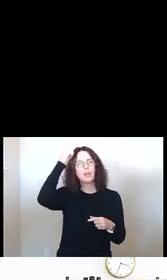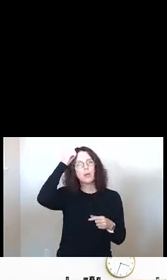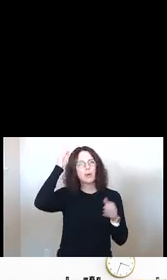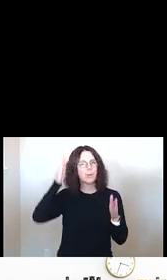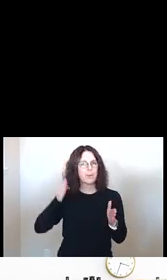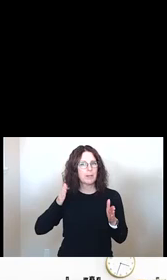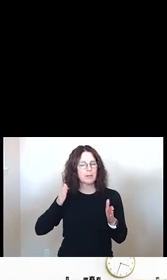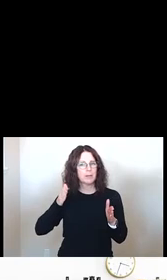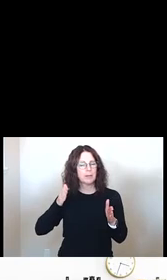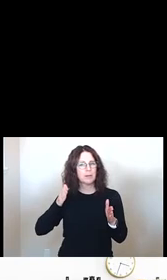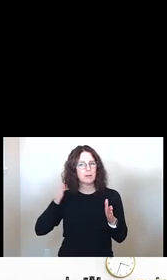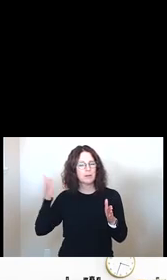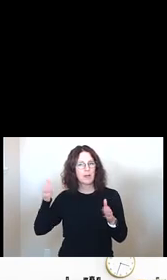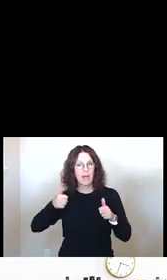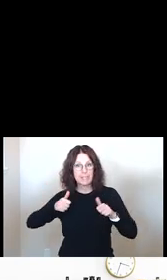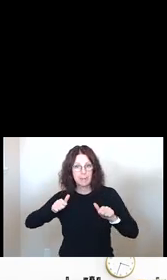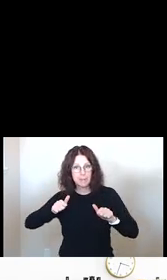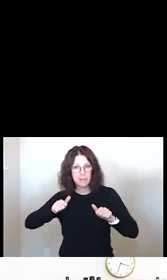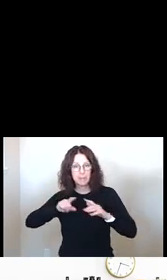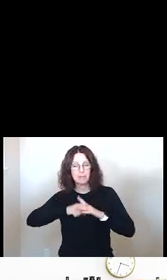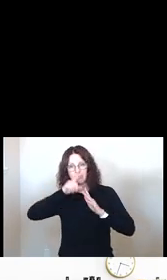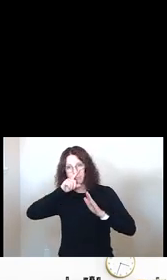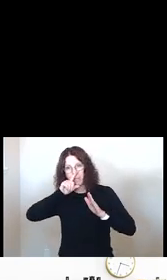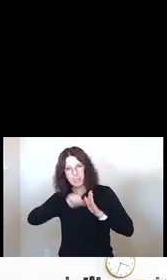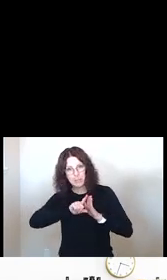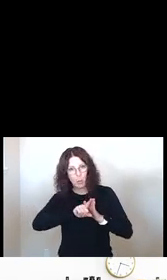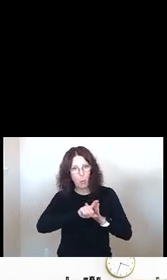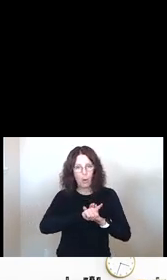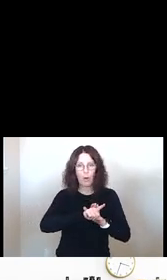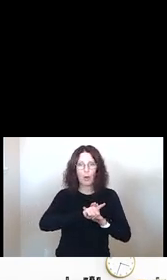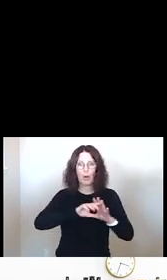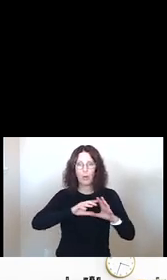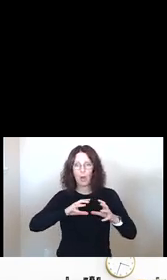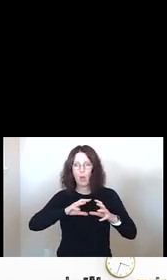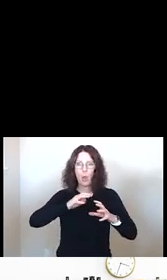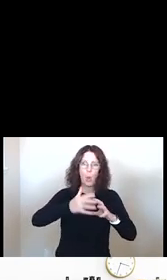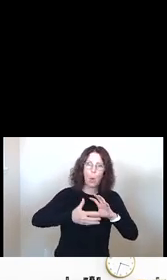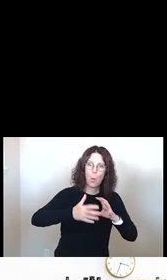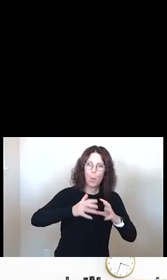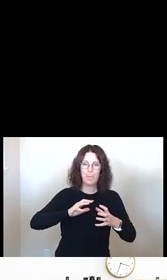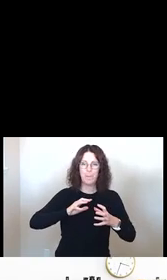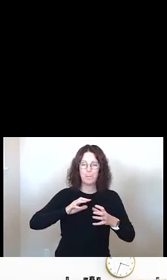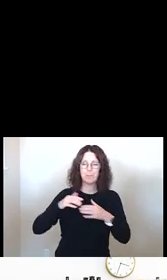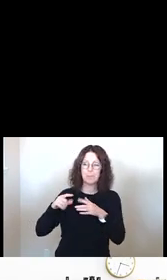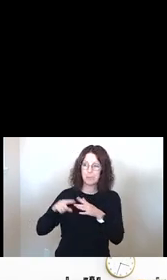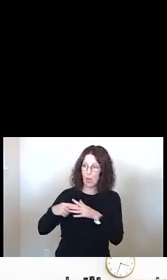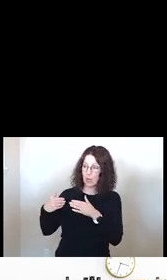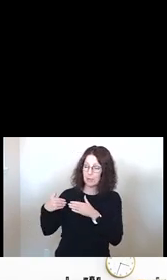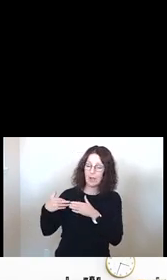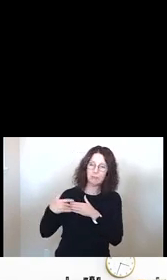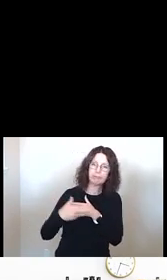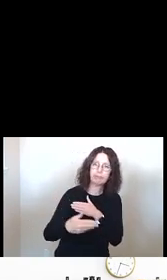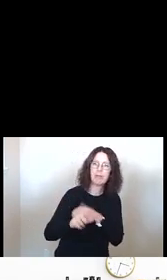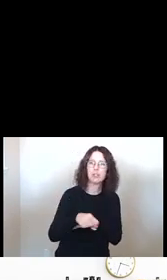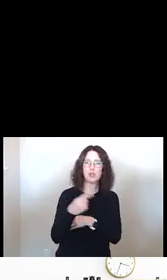attempted to explore the wider globe. To the present, we look at how economies across